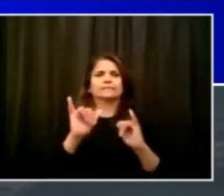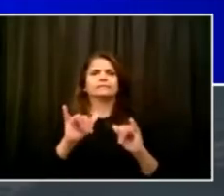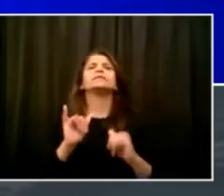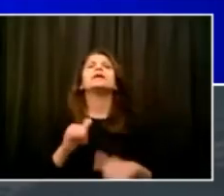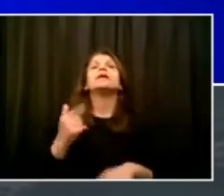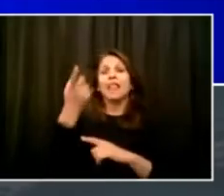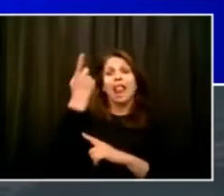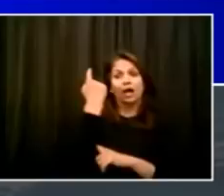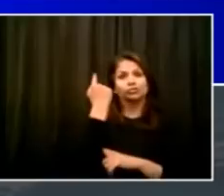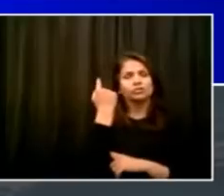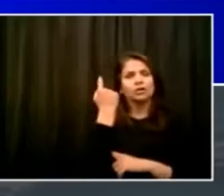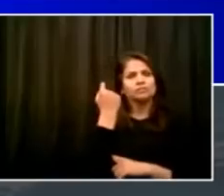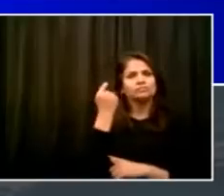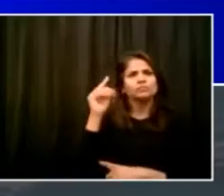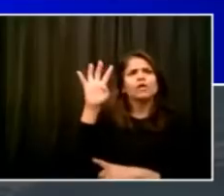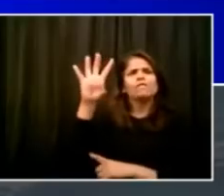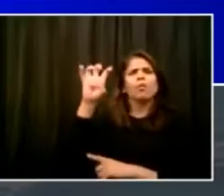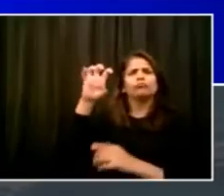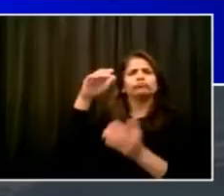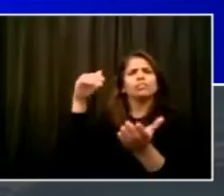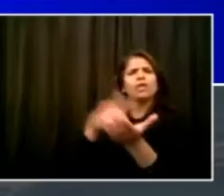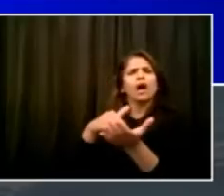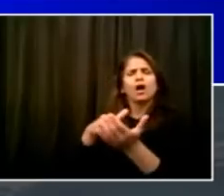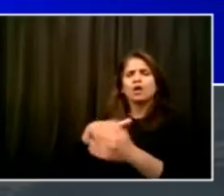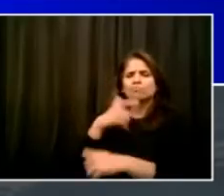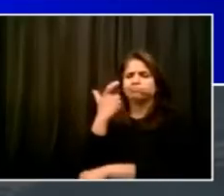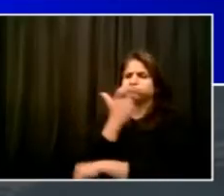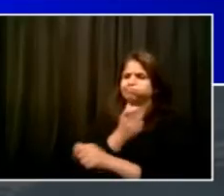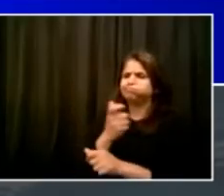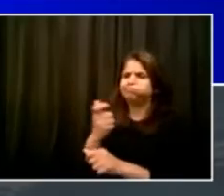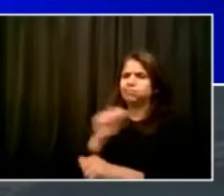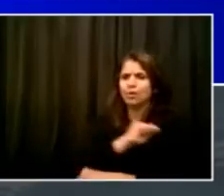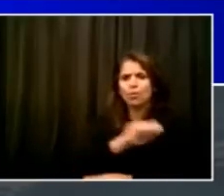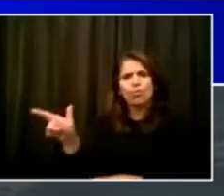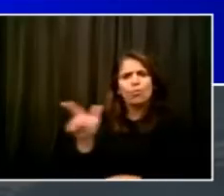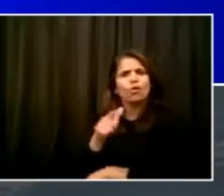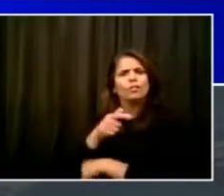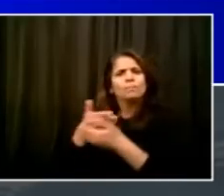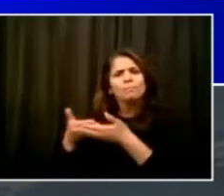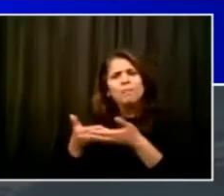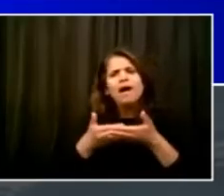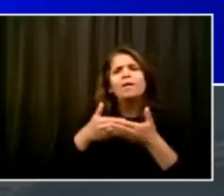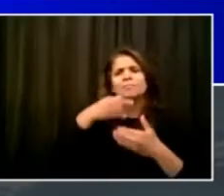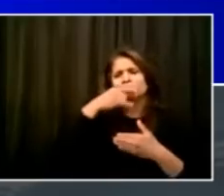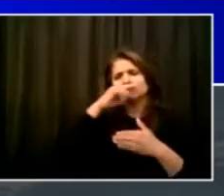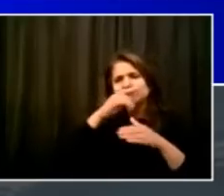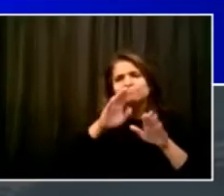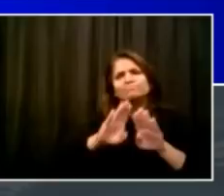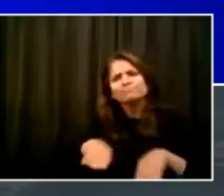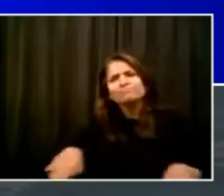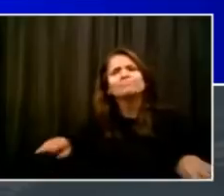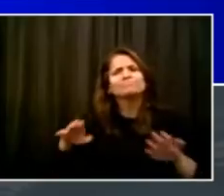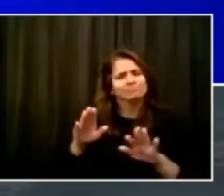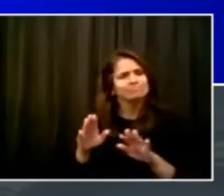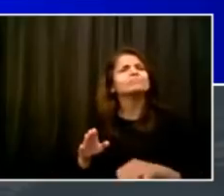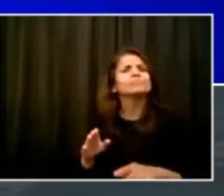doses were administered in this city. In the 6-week period this year, fewer than 150,000.